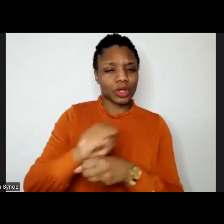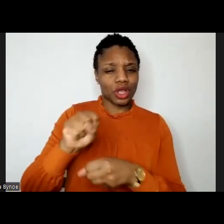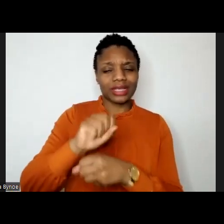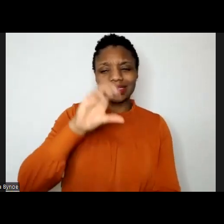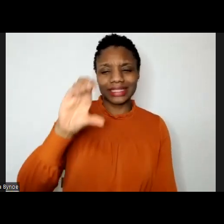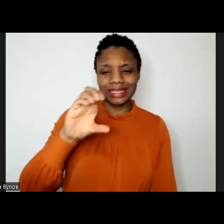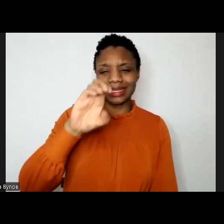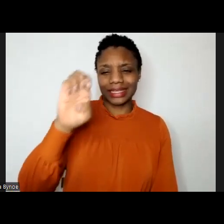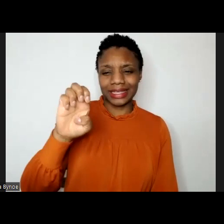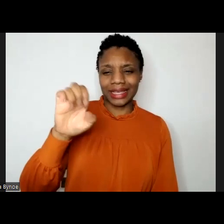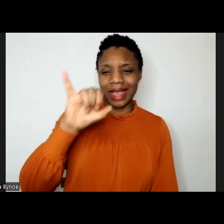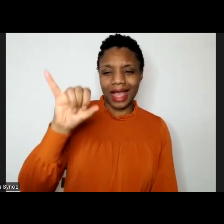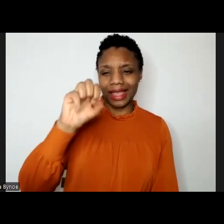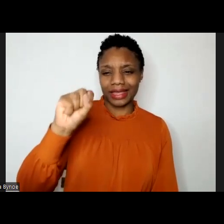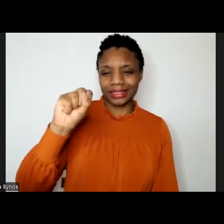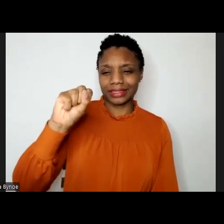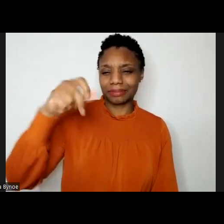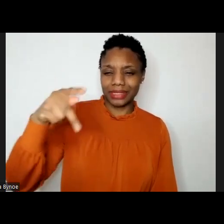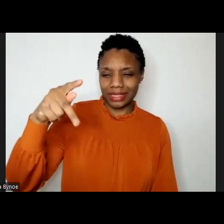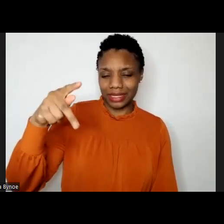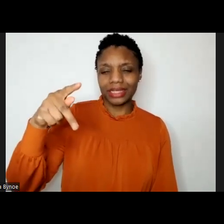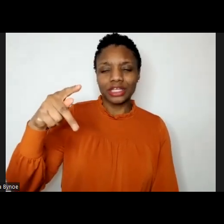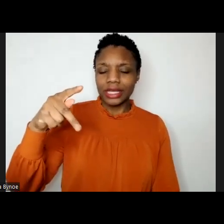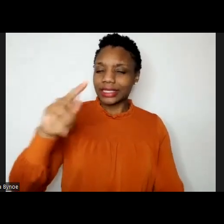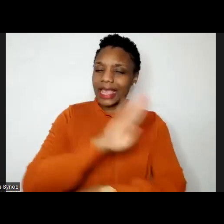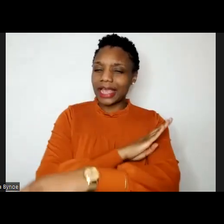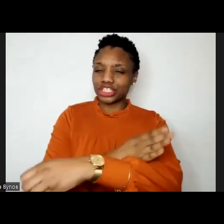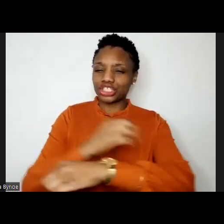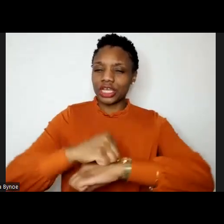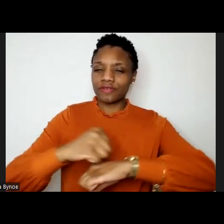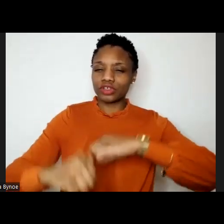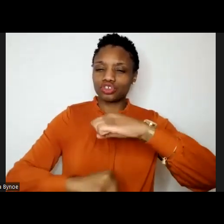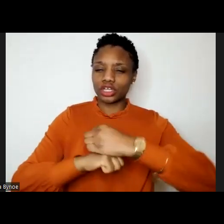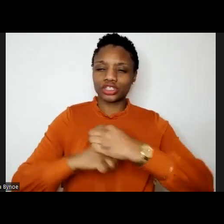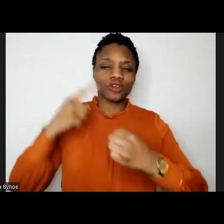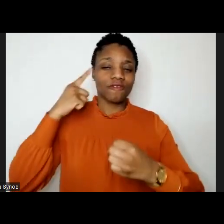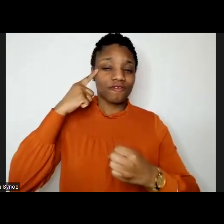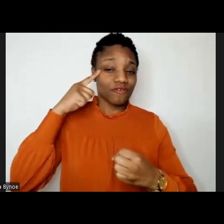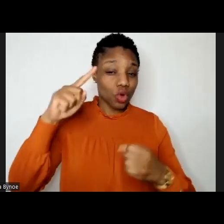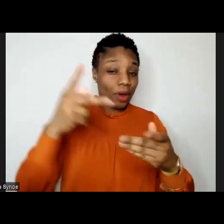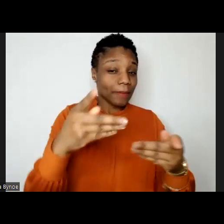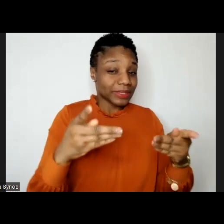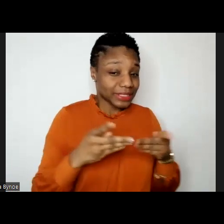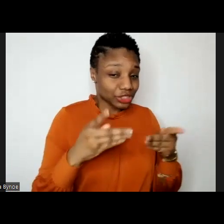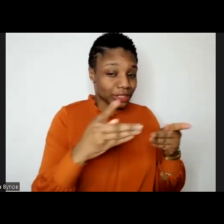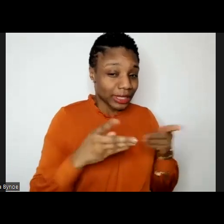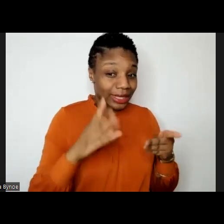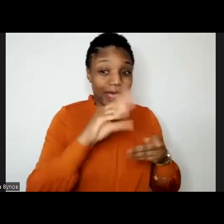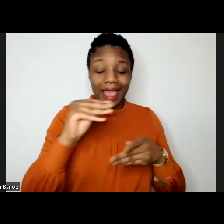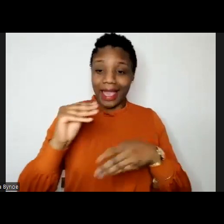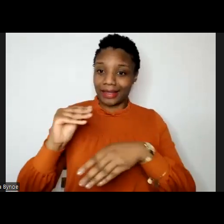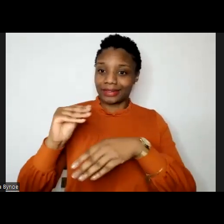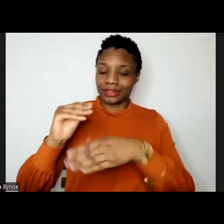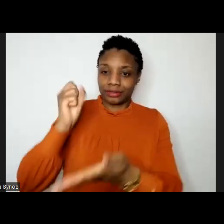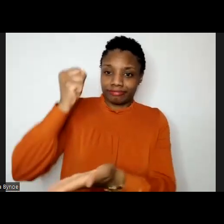CEISP, which again is the Commission on Energy and Infrastructure, Siting and Permitting. And so he'll be giving.